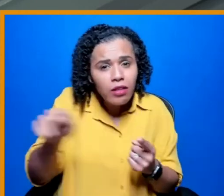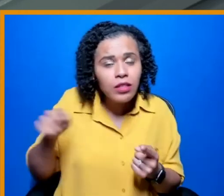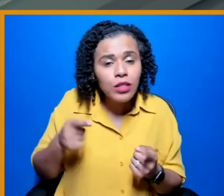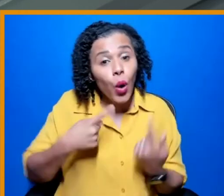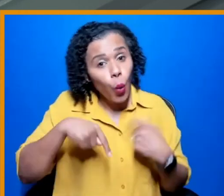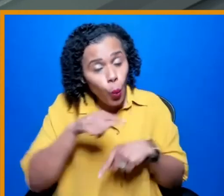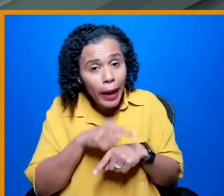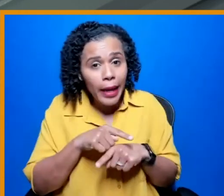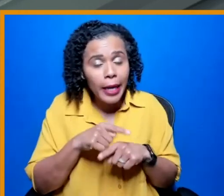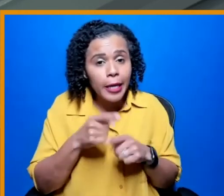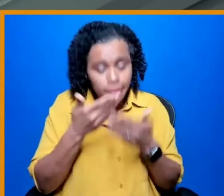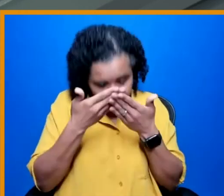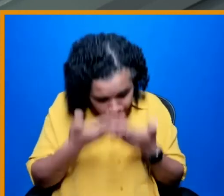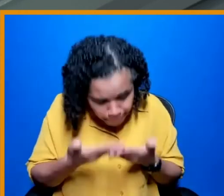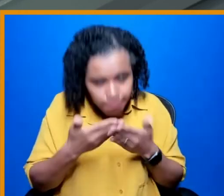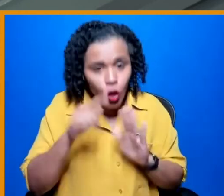the rules.